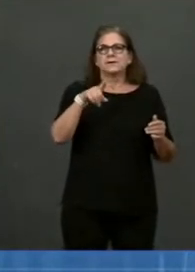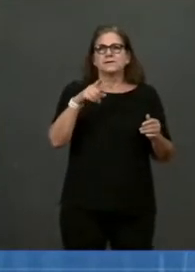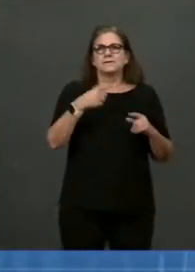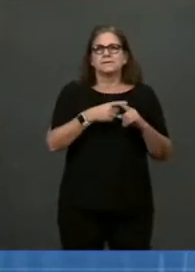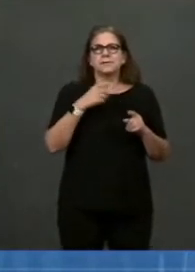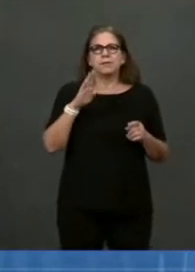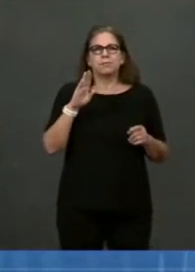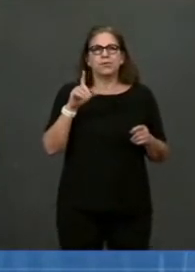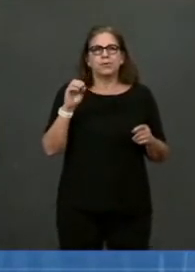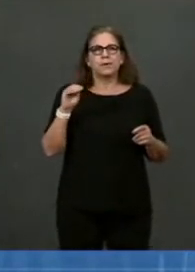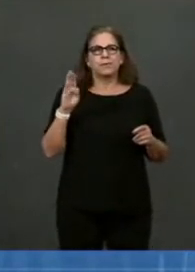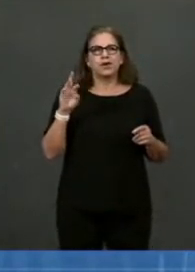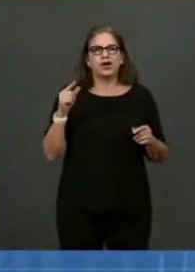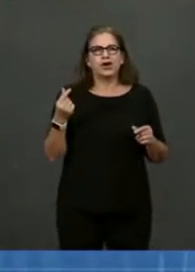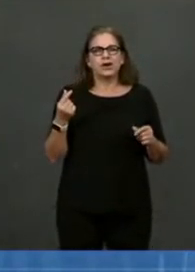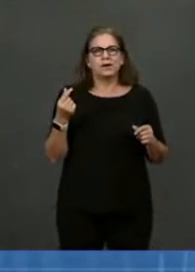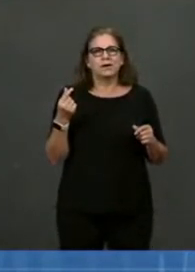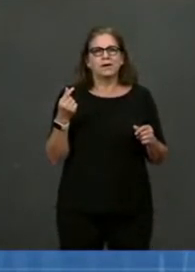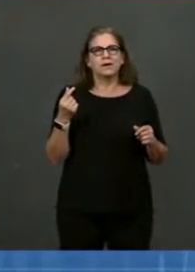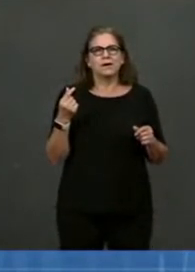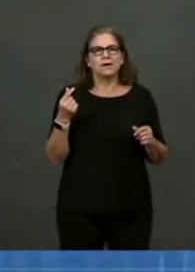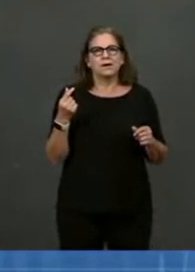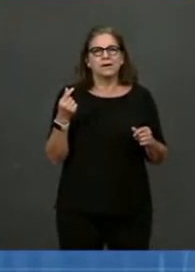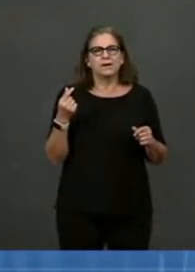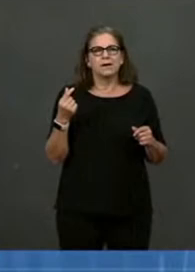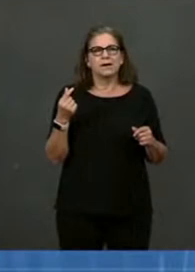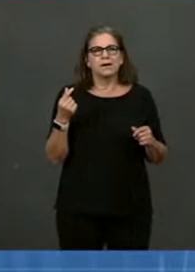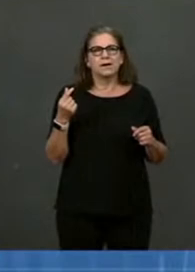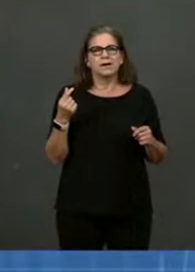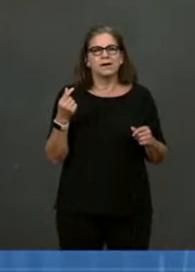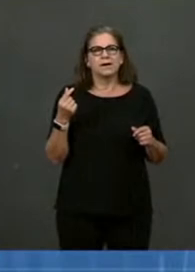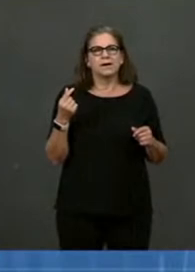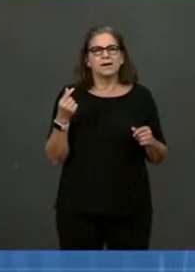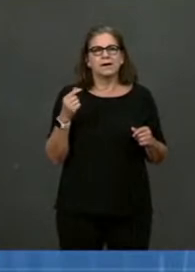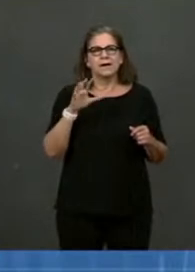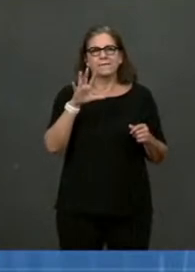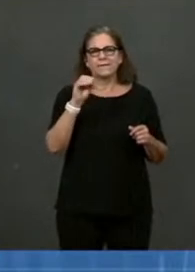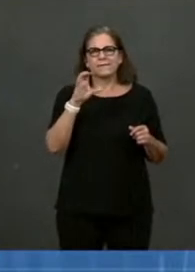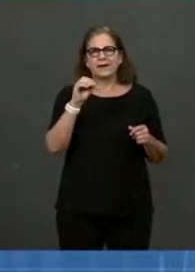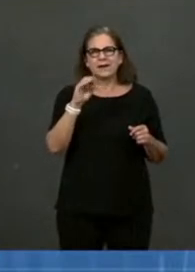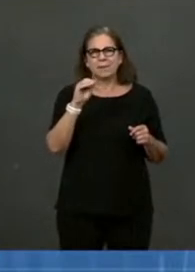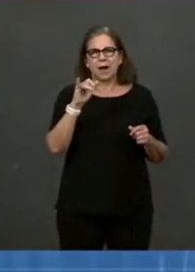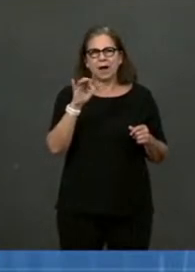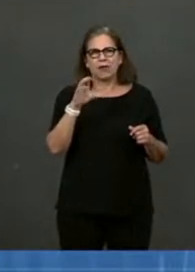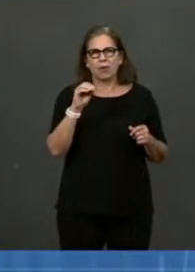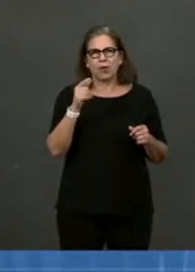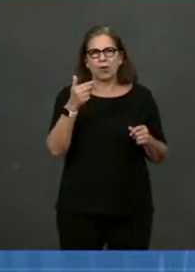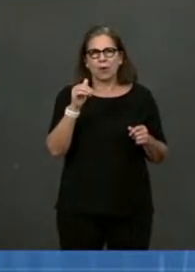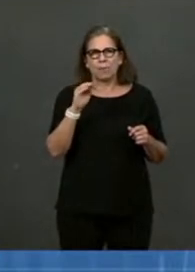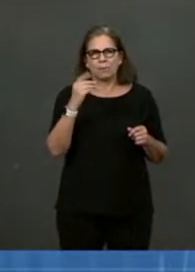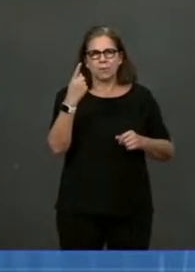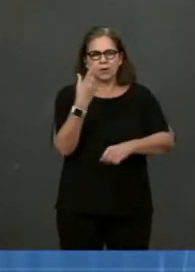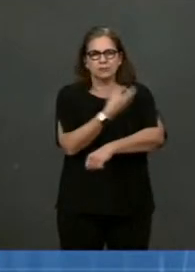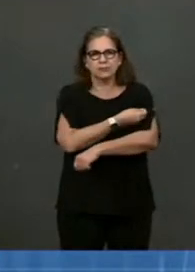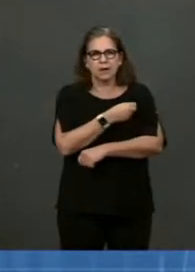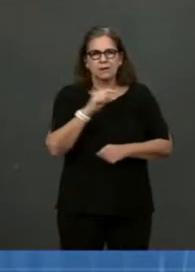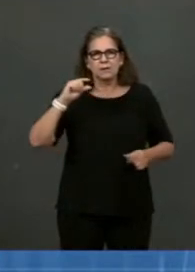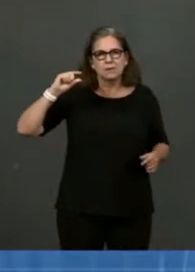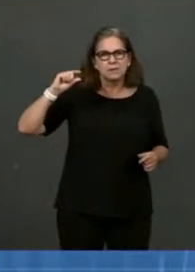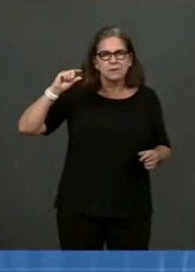the NIAID study looked at a 100 microgram dose. And then I was also wondering, it seems like the recommendations on boosting right now don't necessarily